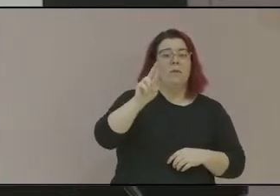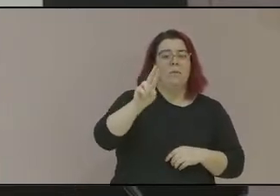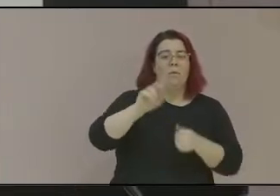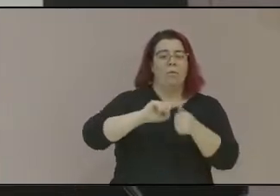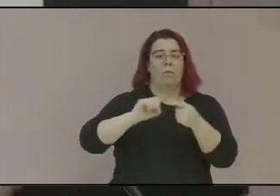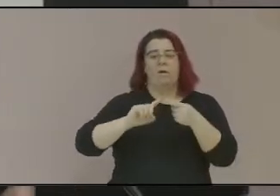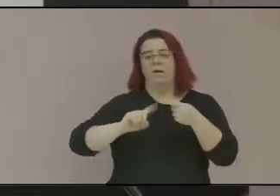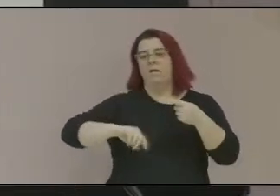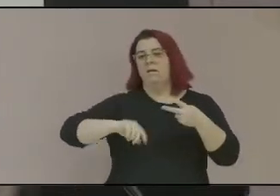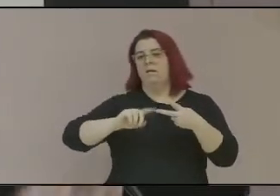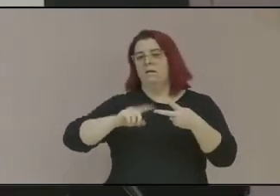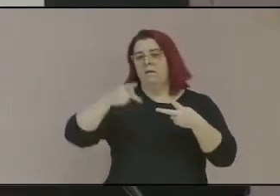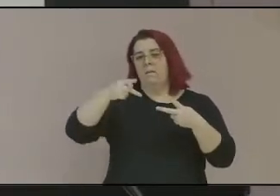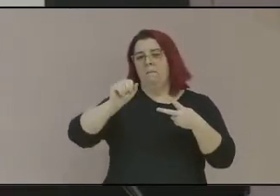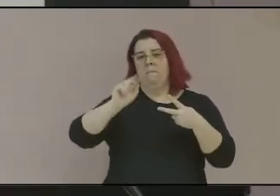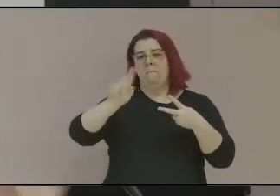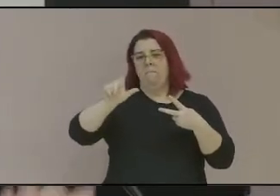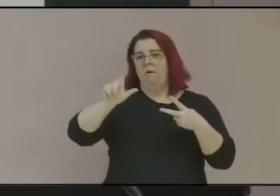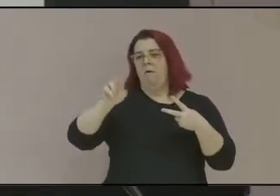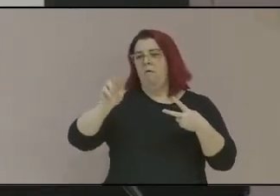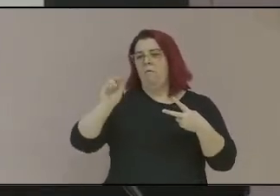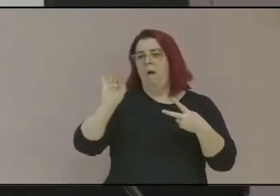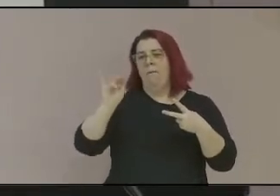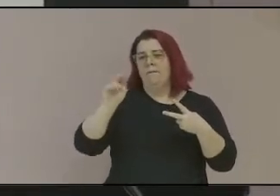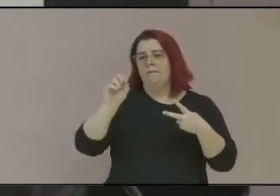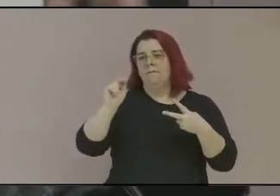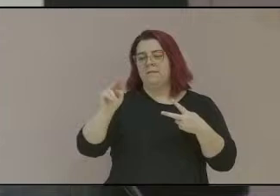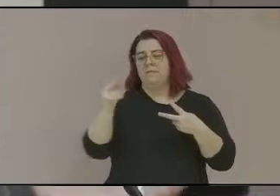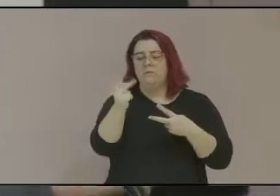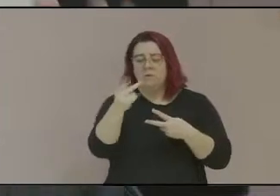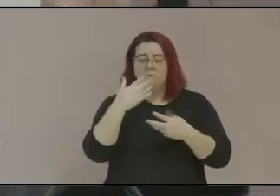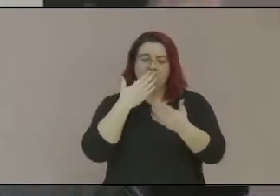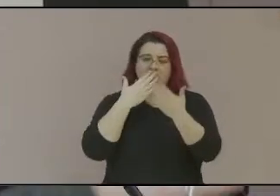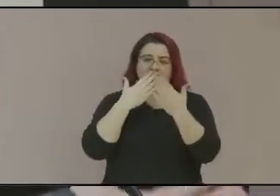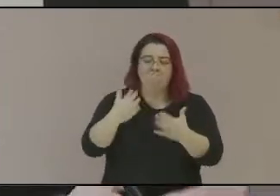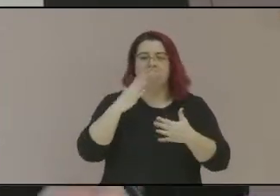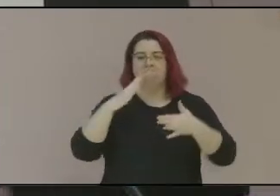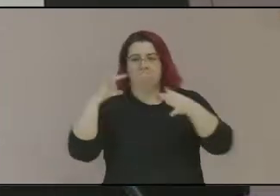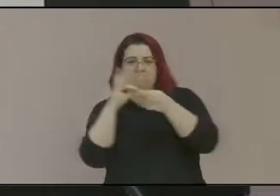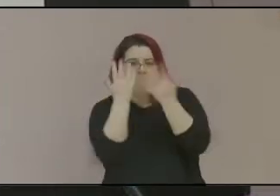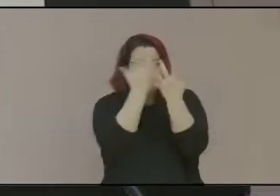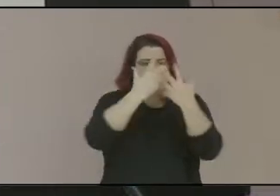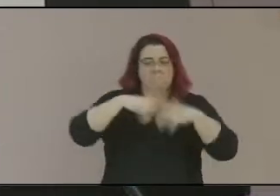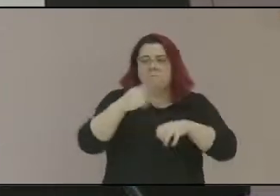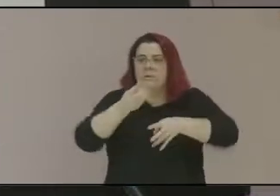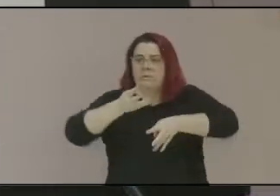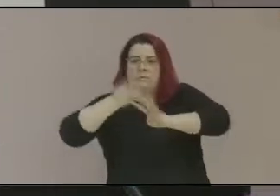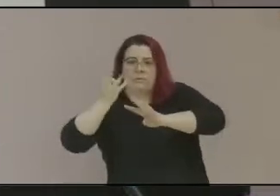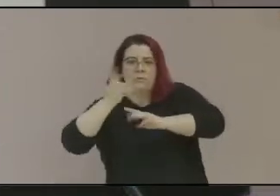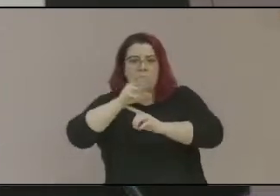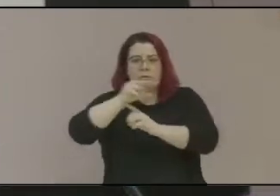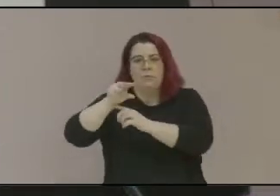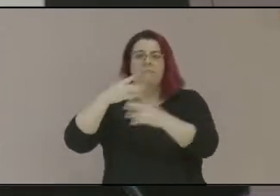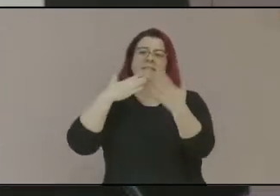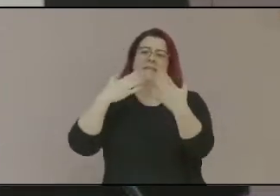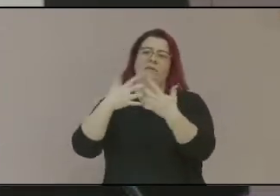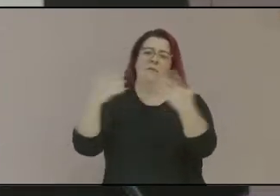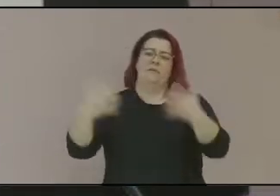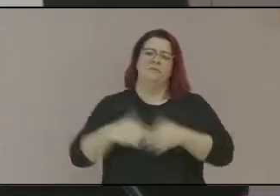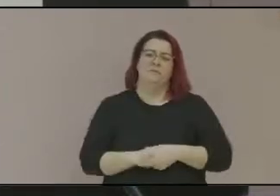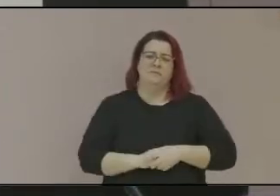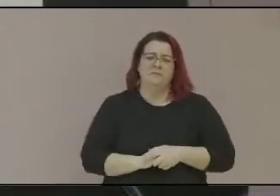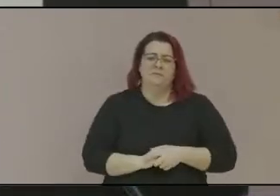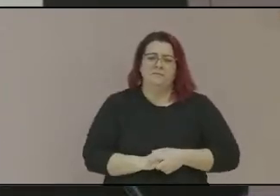Robinson, for making this event accessible to audiences outside this room. So thank you very much.